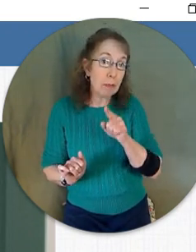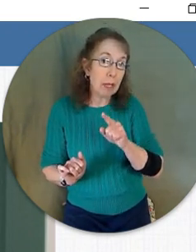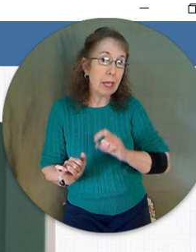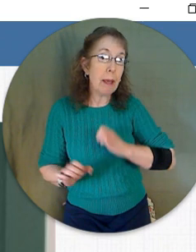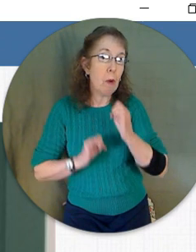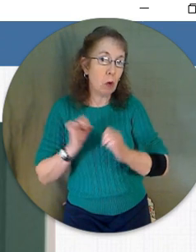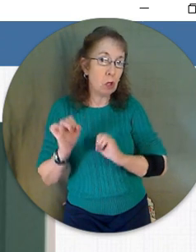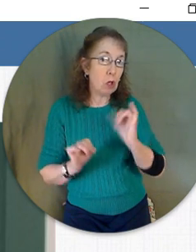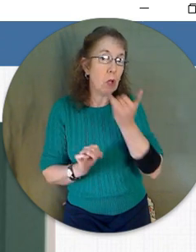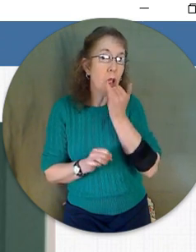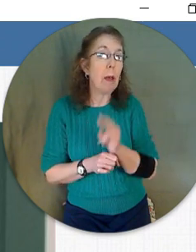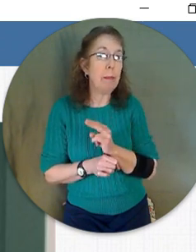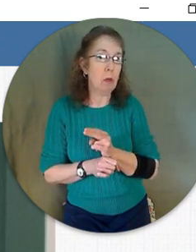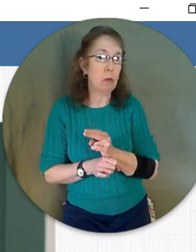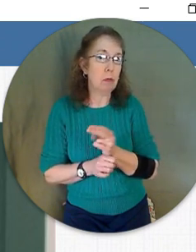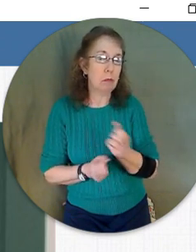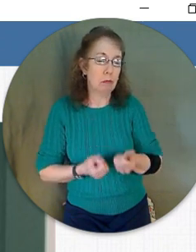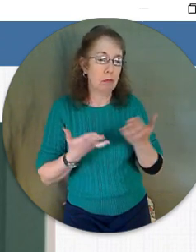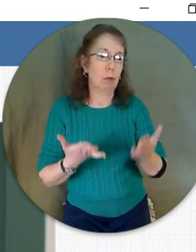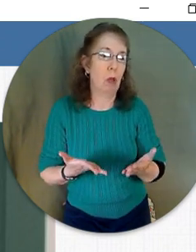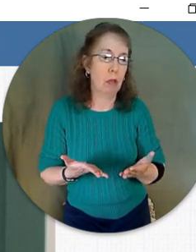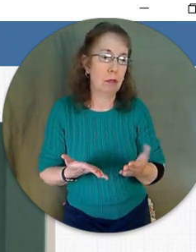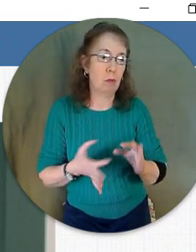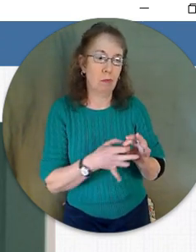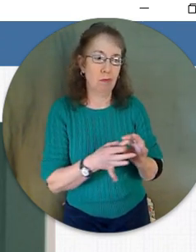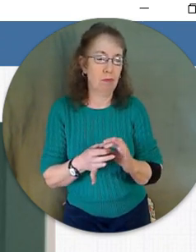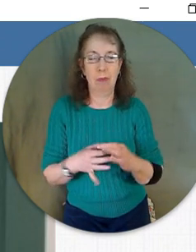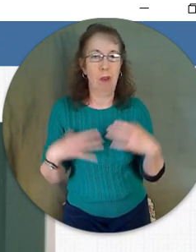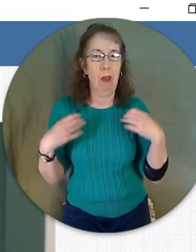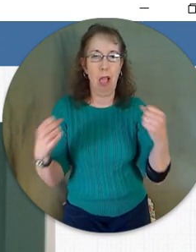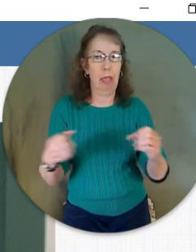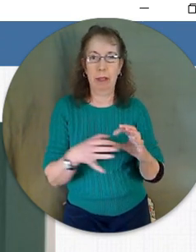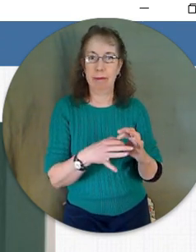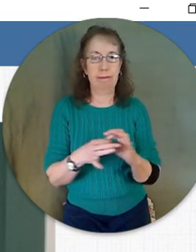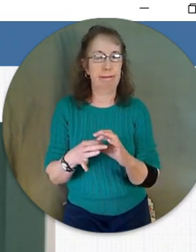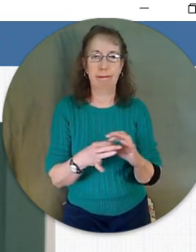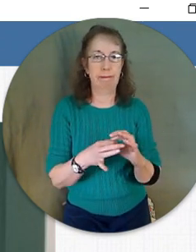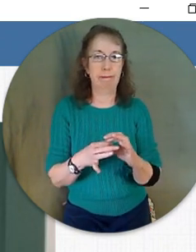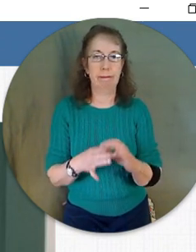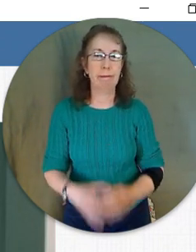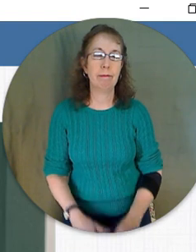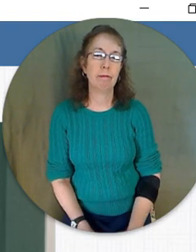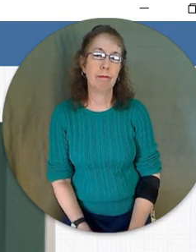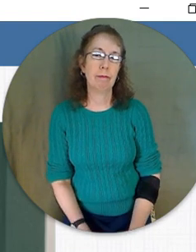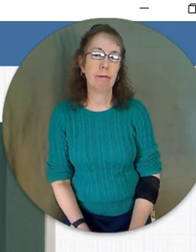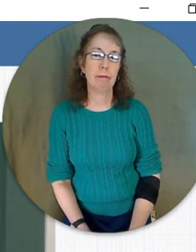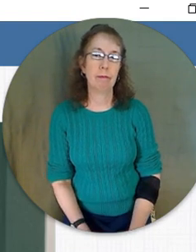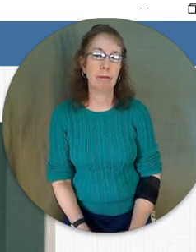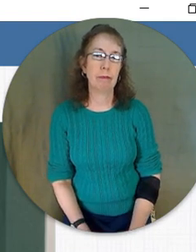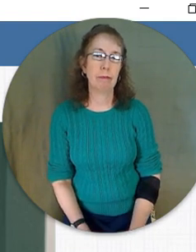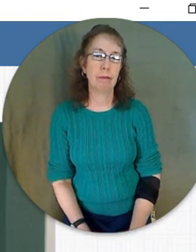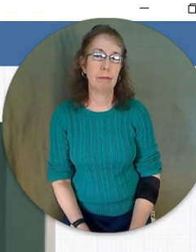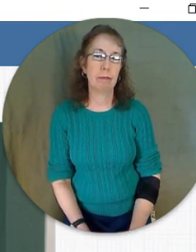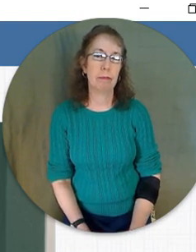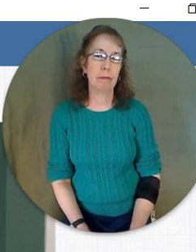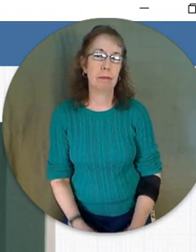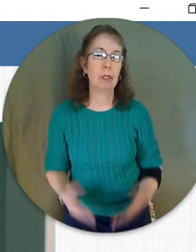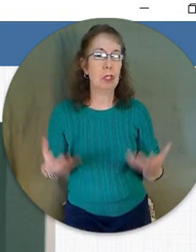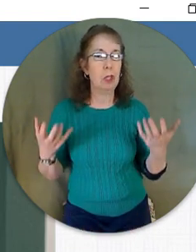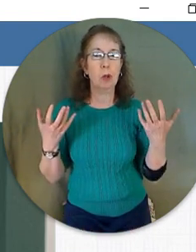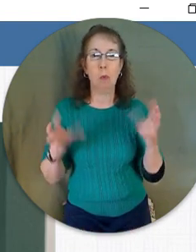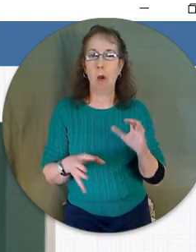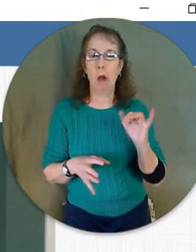and, lead to a relationship that's not really a healthy relationship. So, you don't want to have